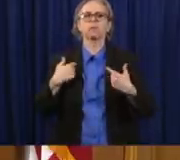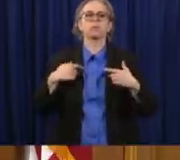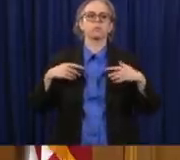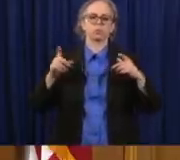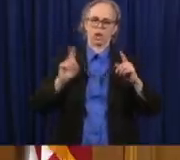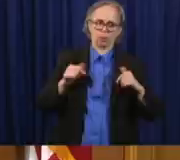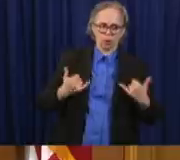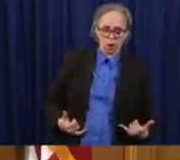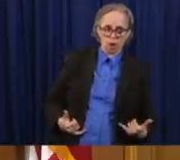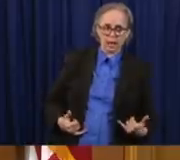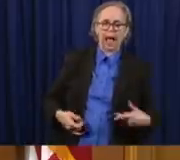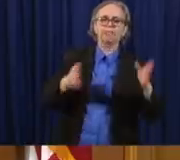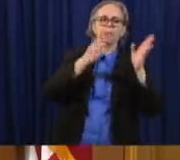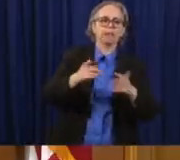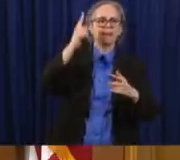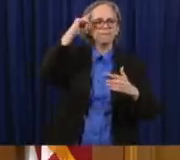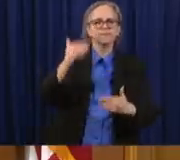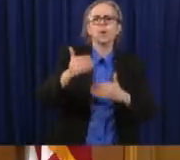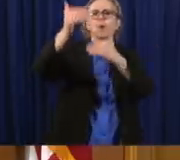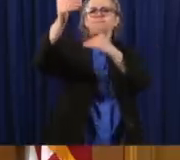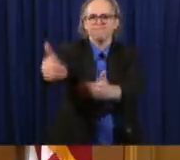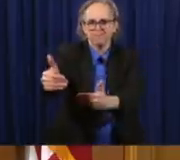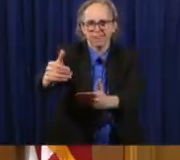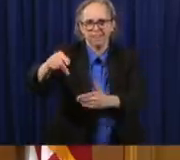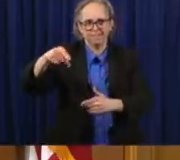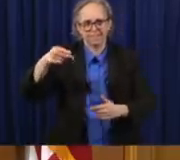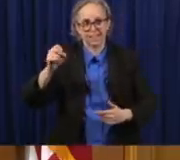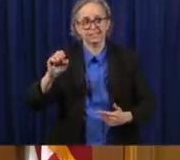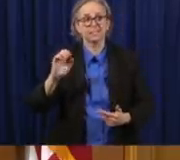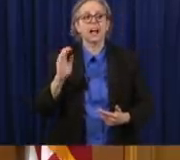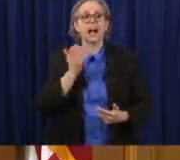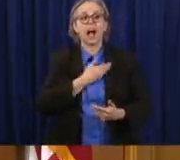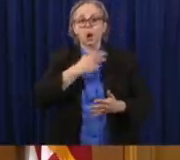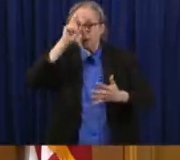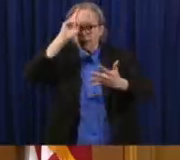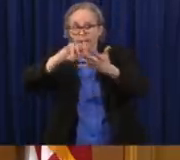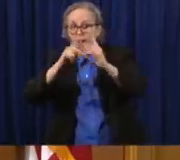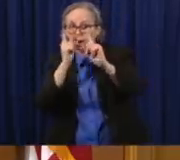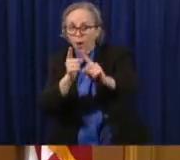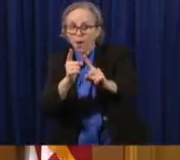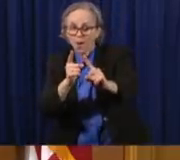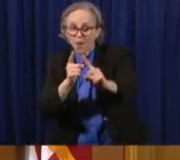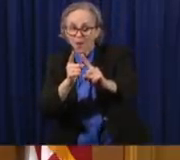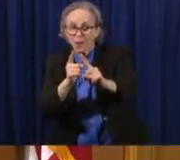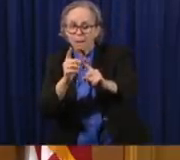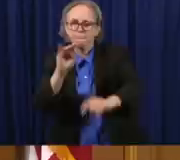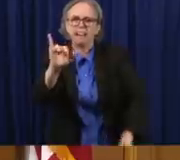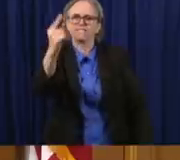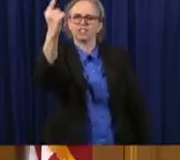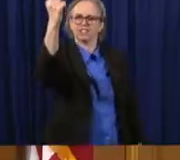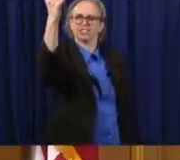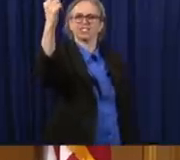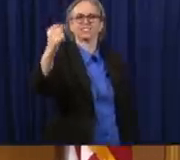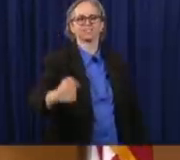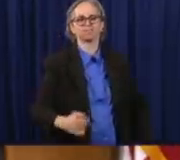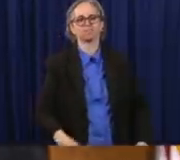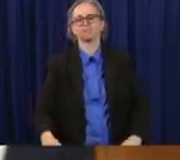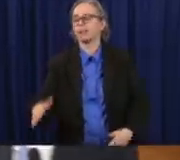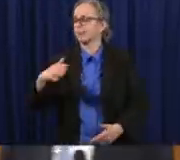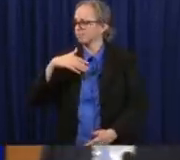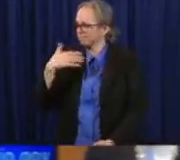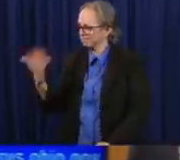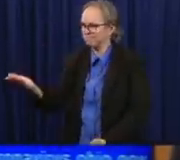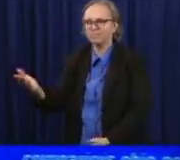go beginning, and where we intend to go, beginning May 1st. Dr. Acton?